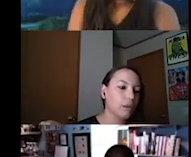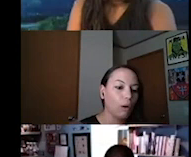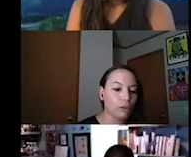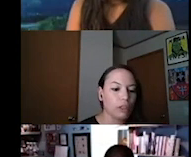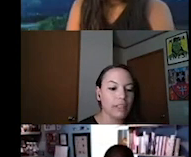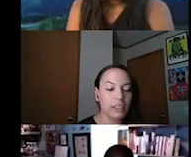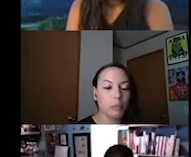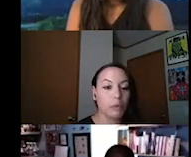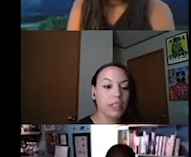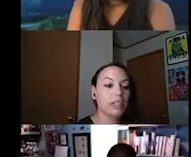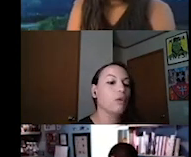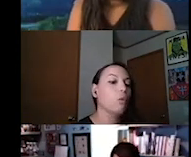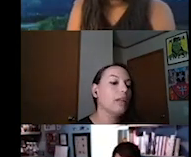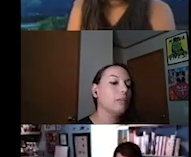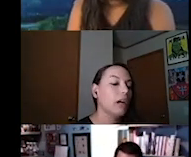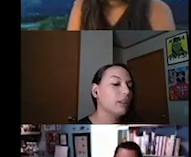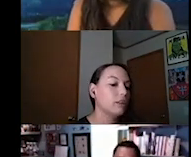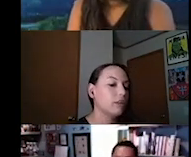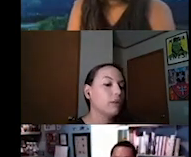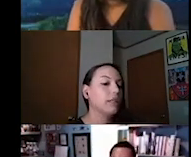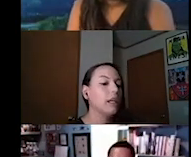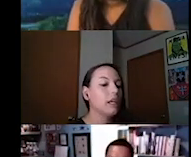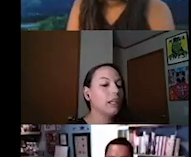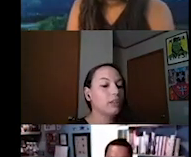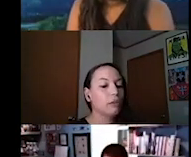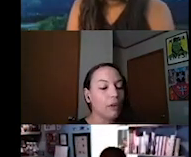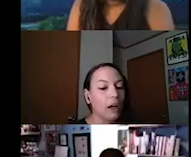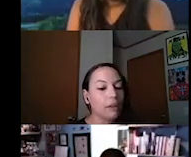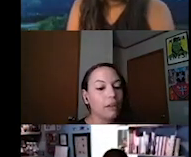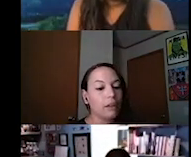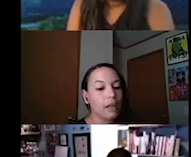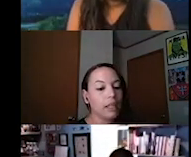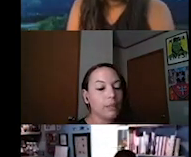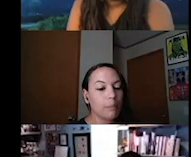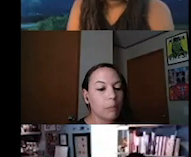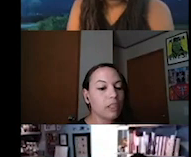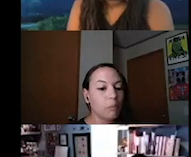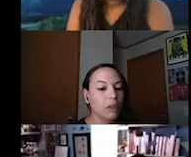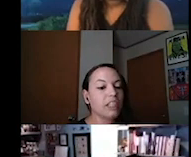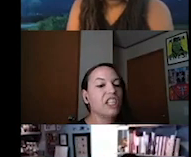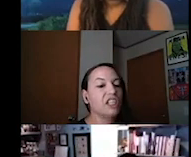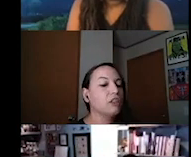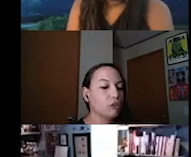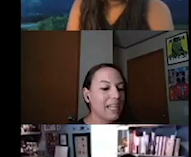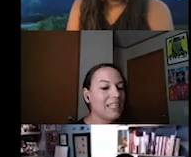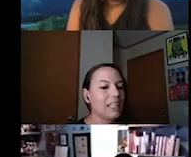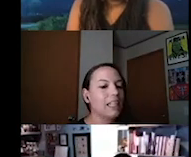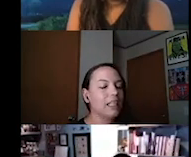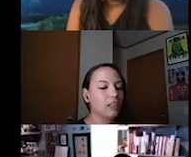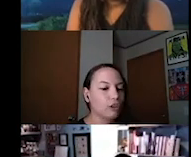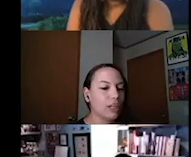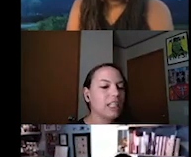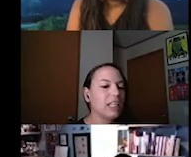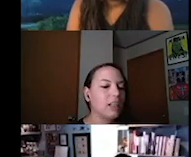know, the culture of indigenous people here. So one project she's doing is her father is publishing books that she is